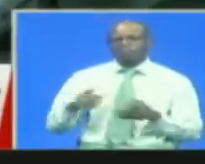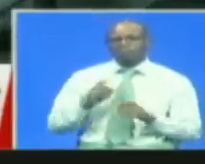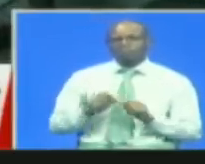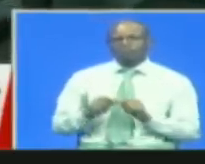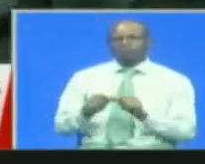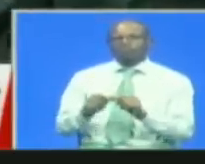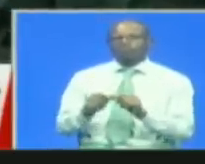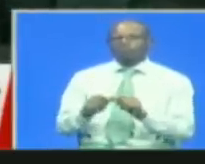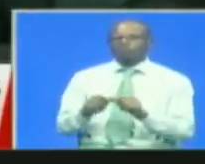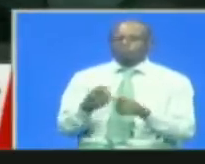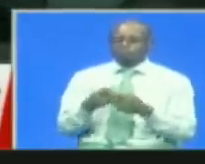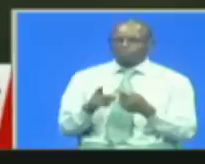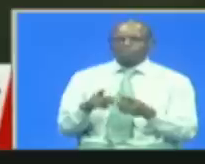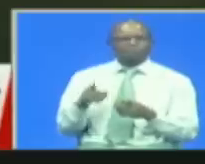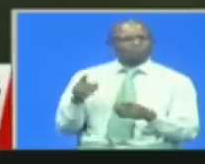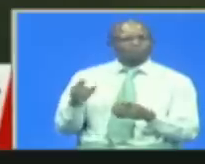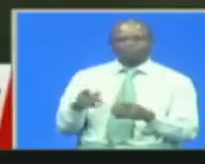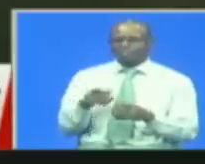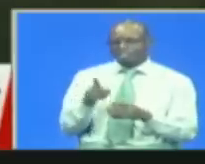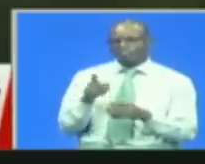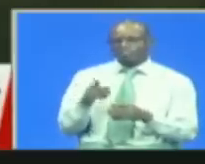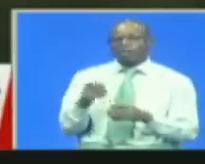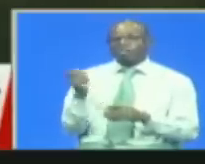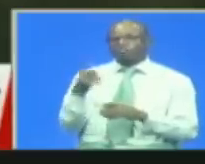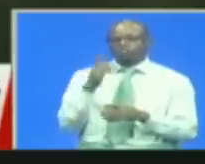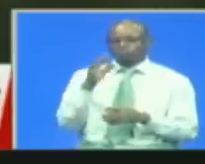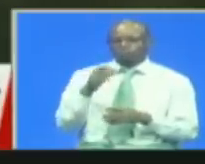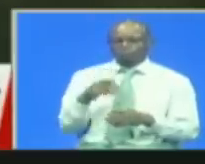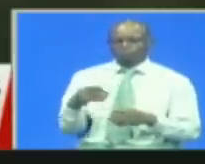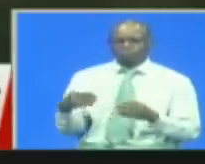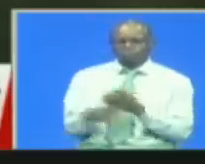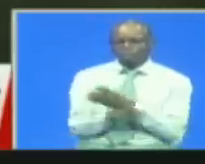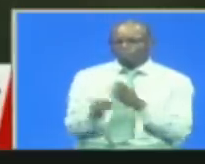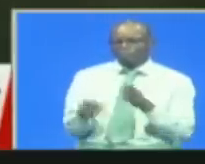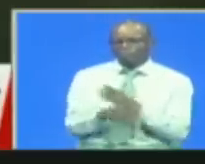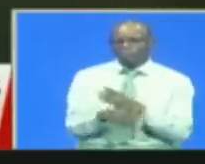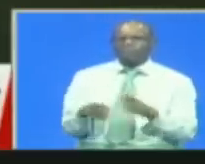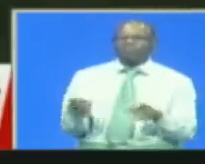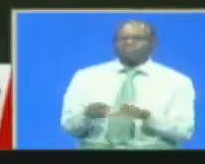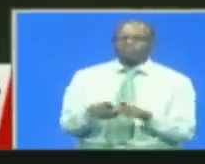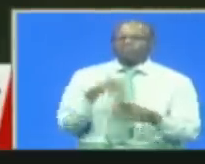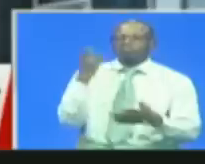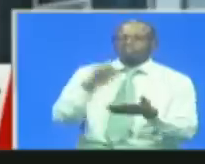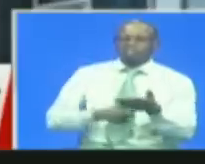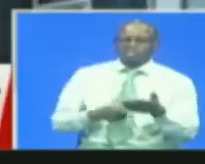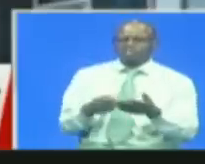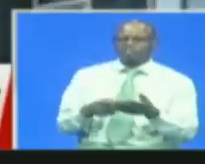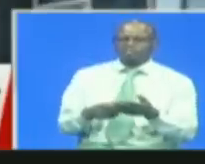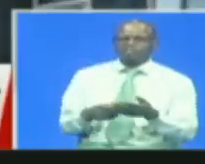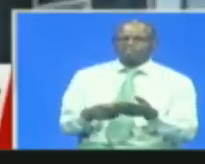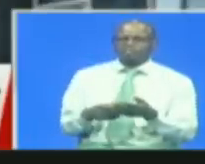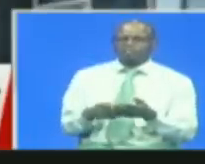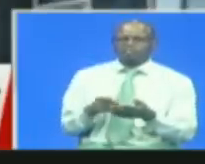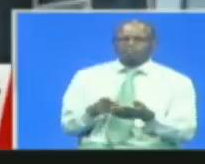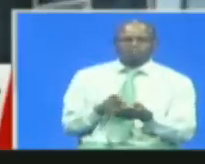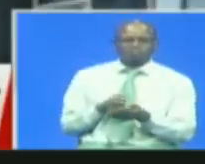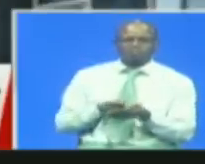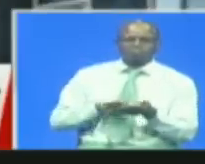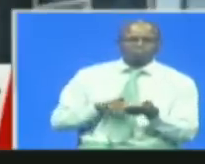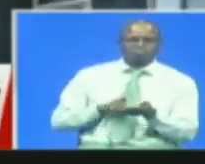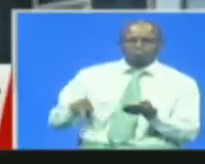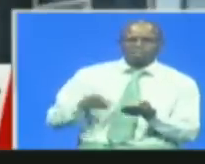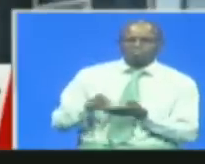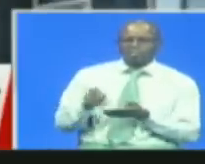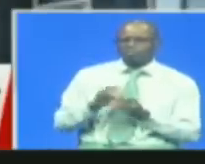are accused of aiding and abetting tax evasion and bribery in the course of their duties. The code of conduct stipulates that staff shall not trade